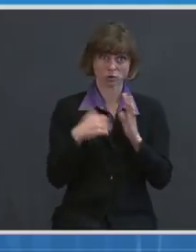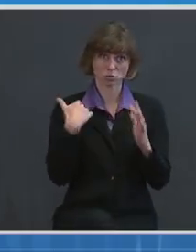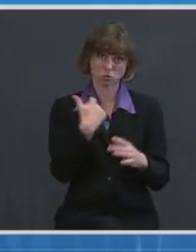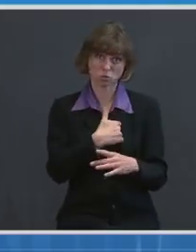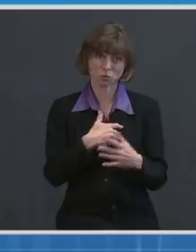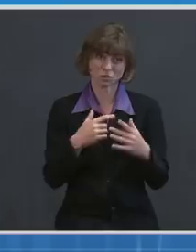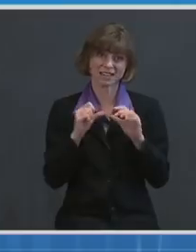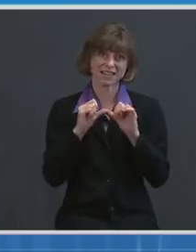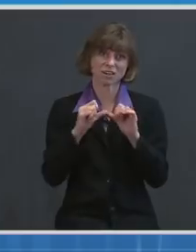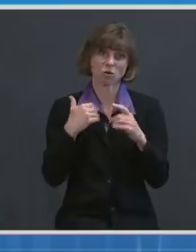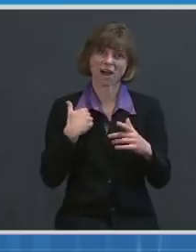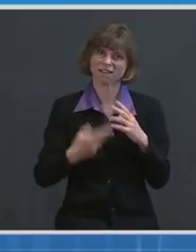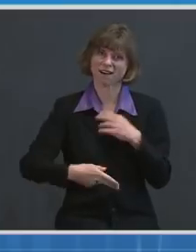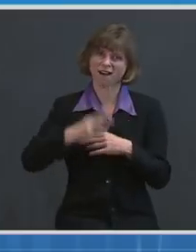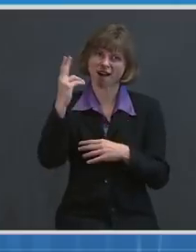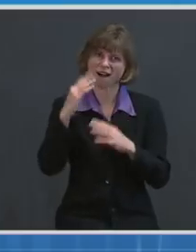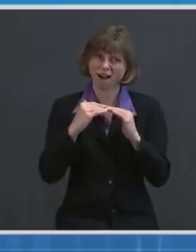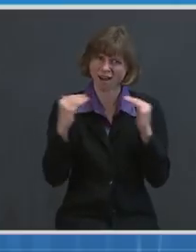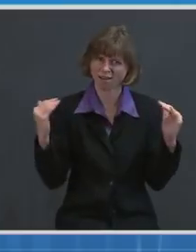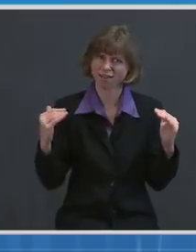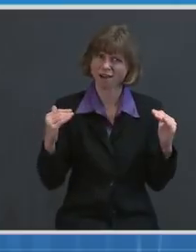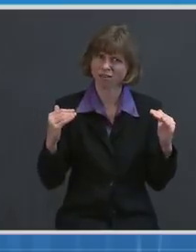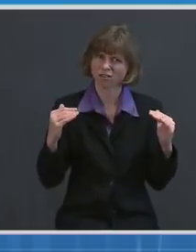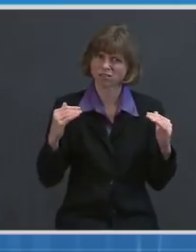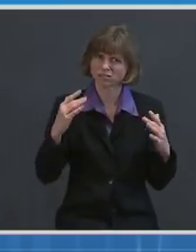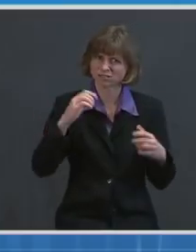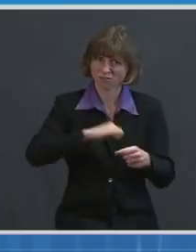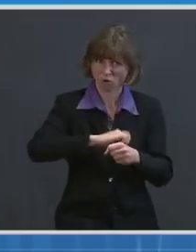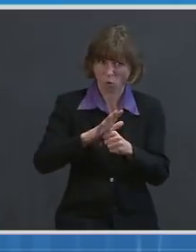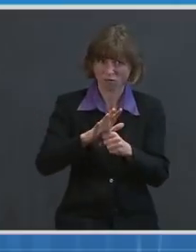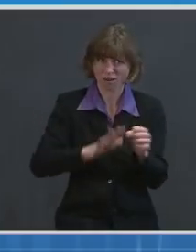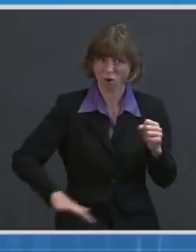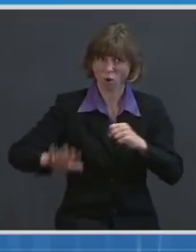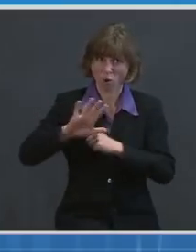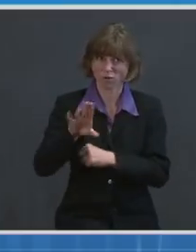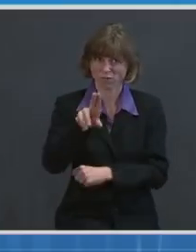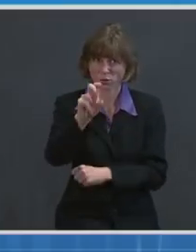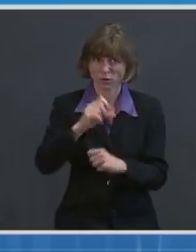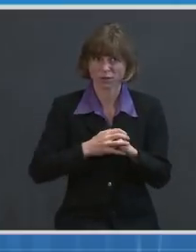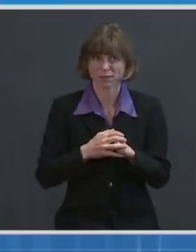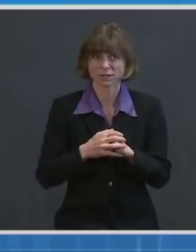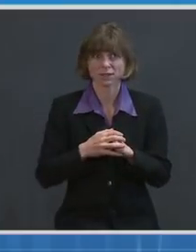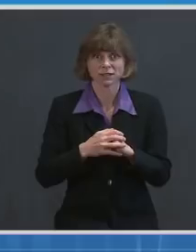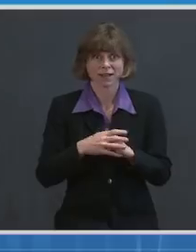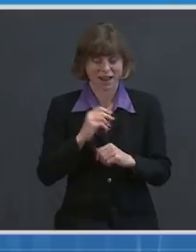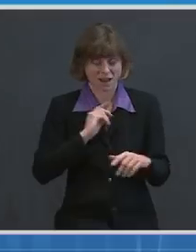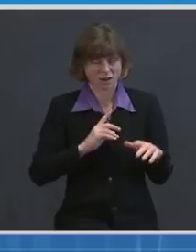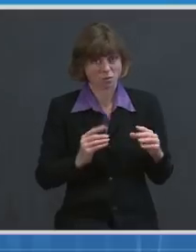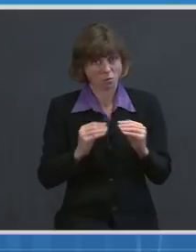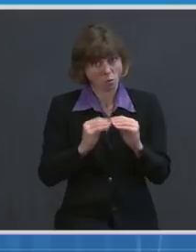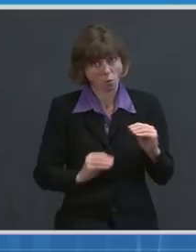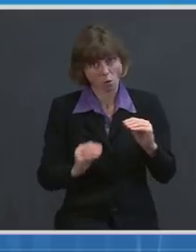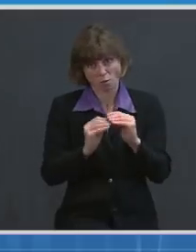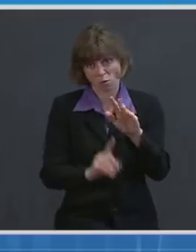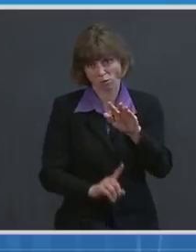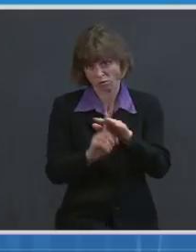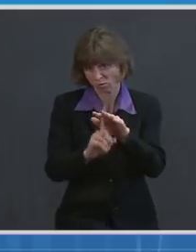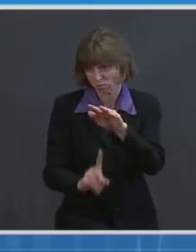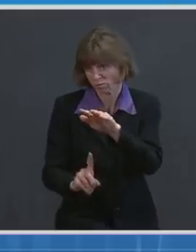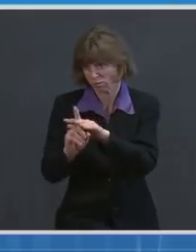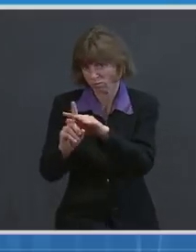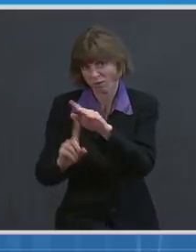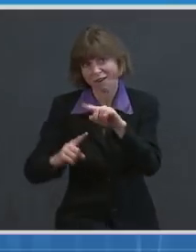have high levels of virus around the country, and more readily transmissible variants have now been confirmed in nearly